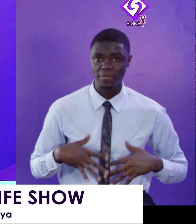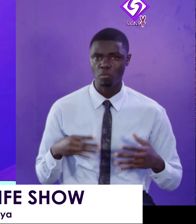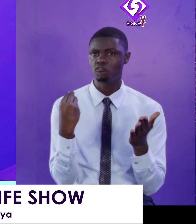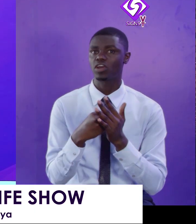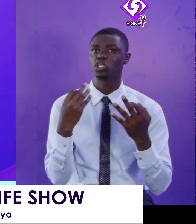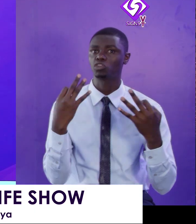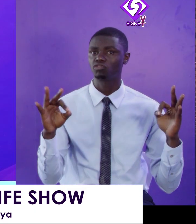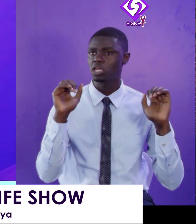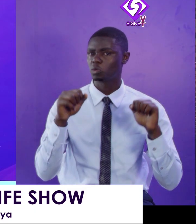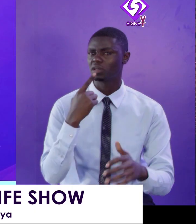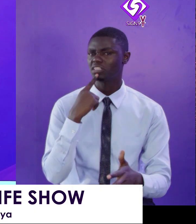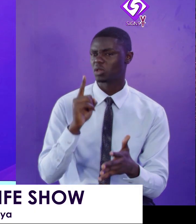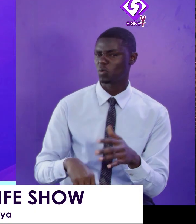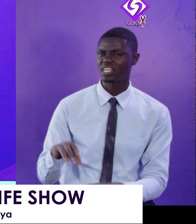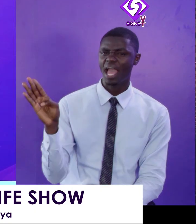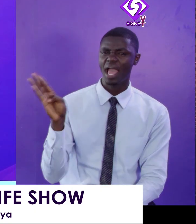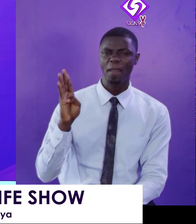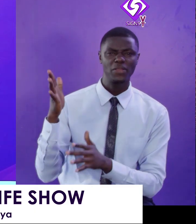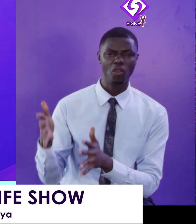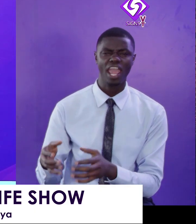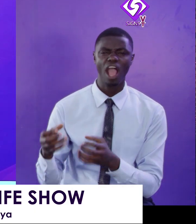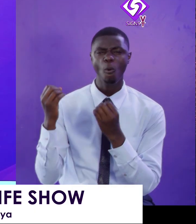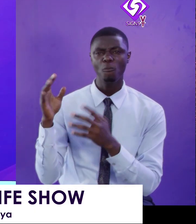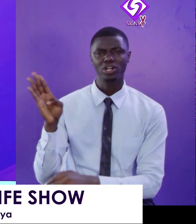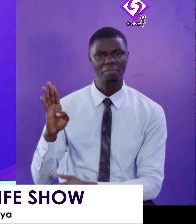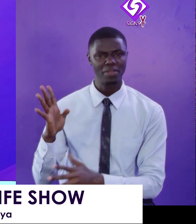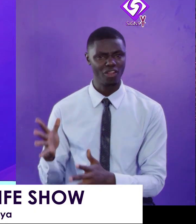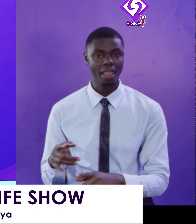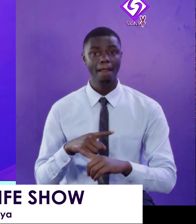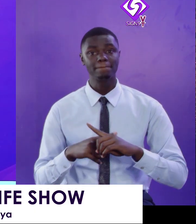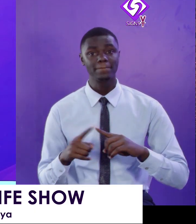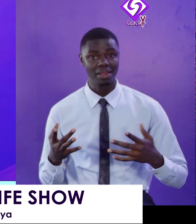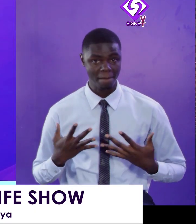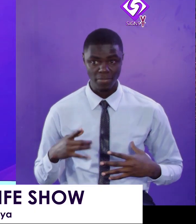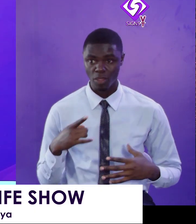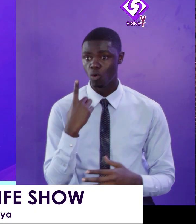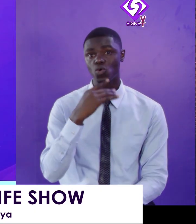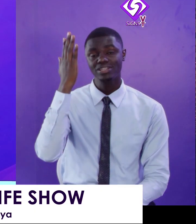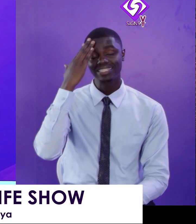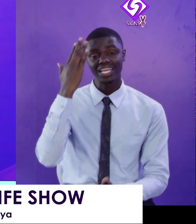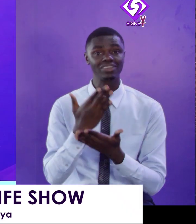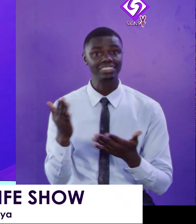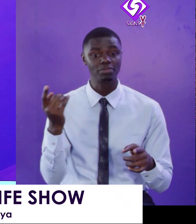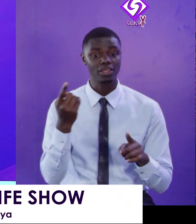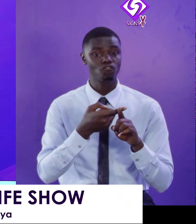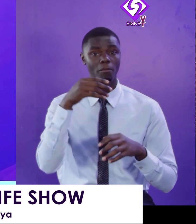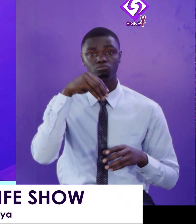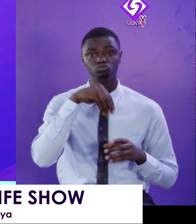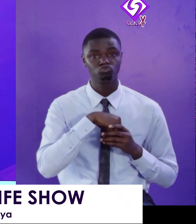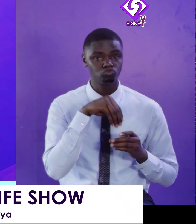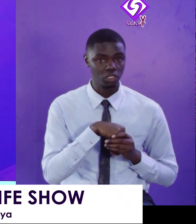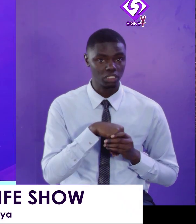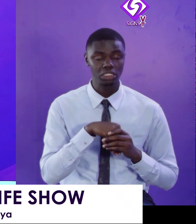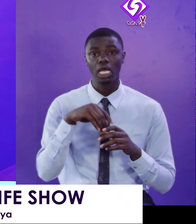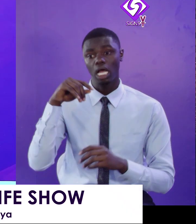say, the billionaires, multi-billionaires, but more than that, people who've discovered something on the inside and they